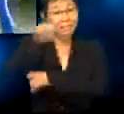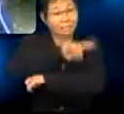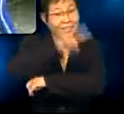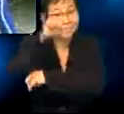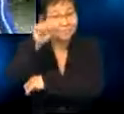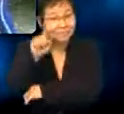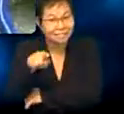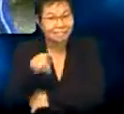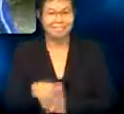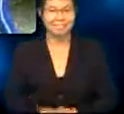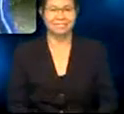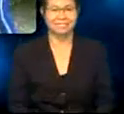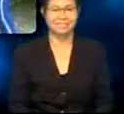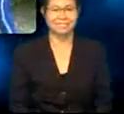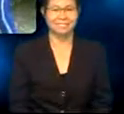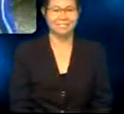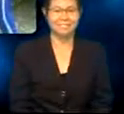hot day, eh?